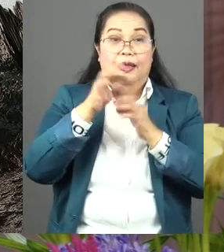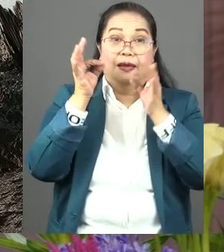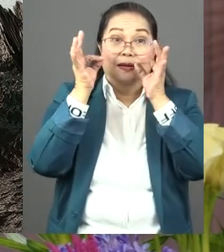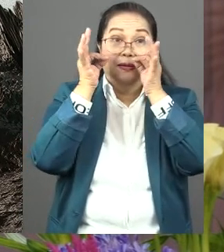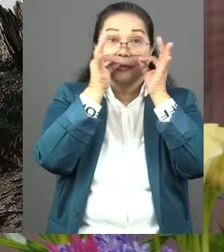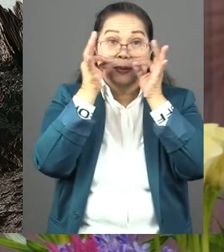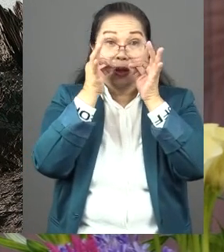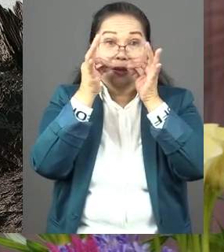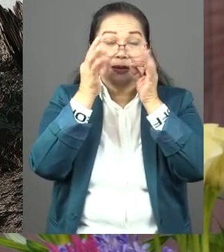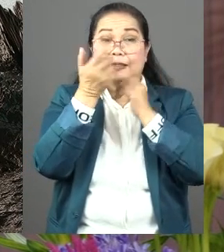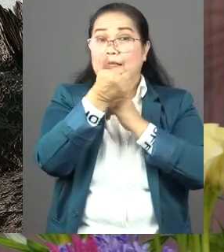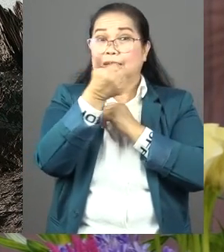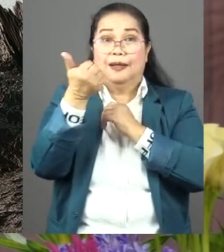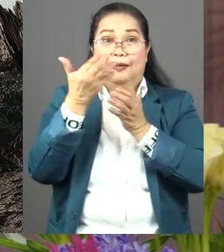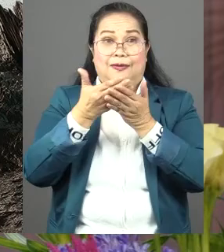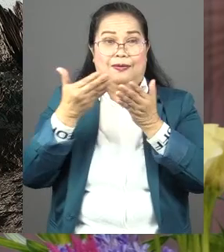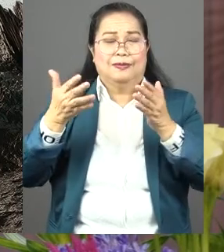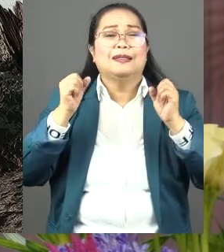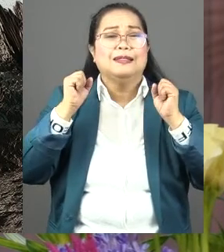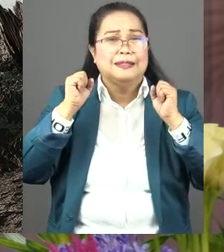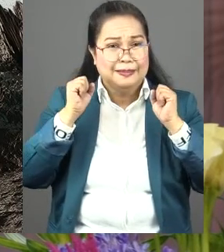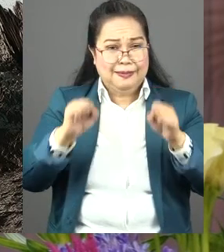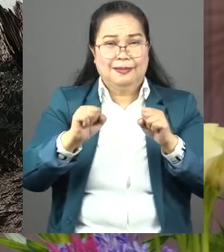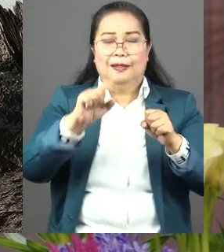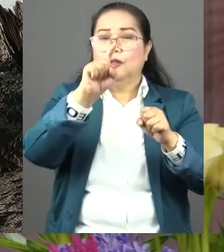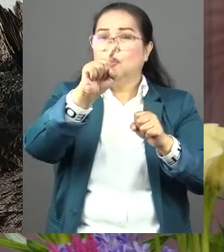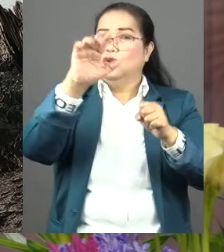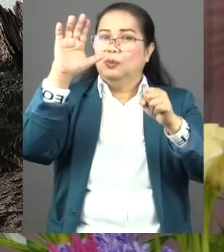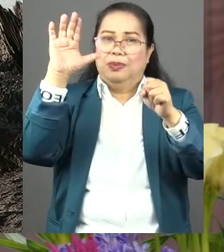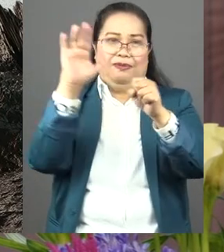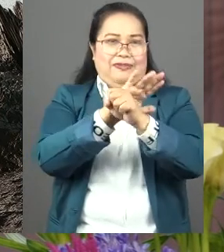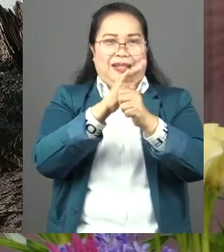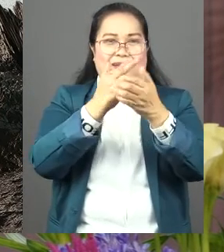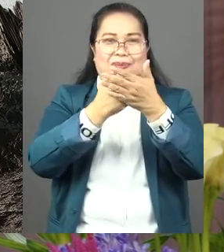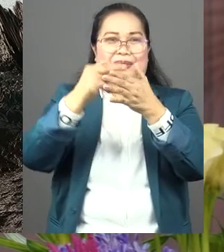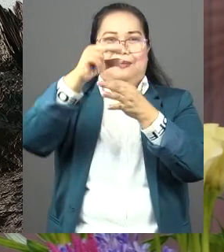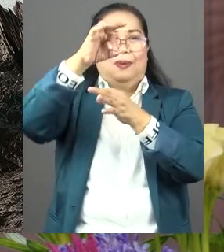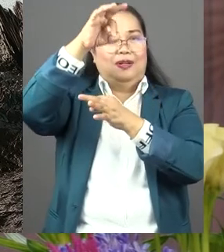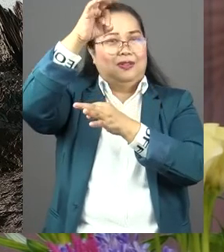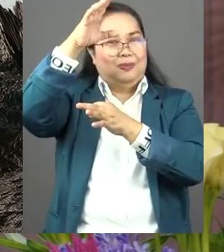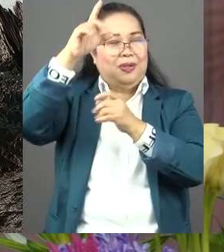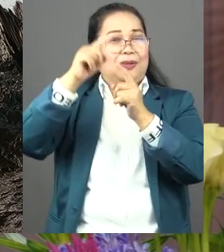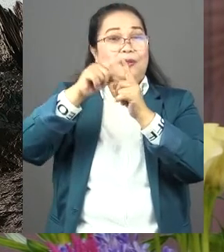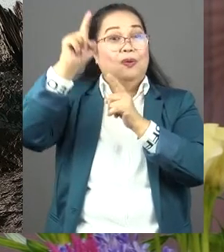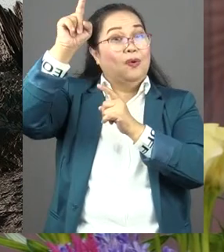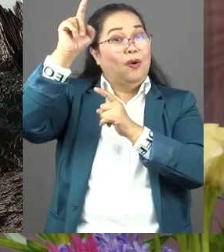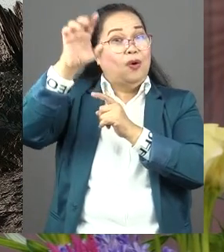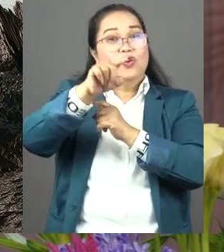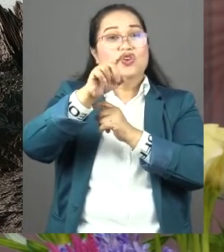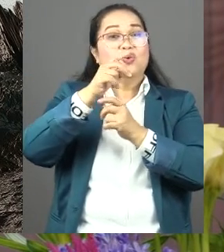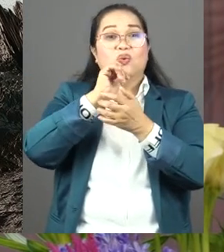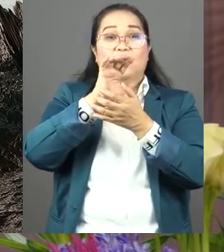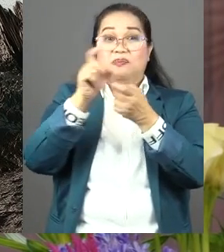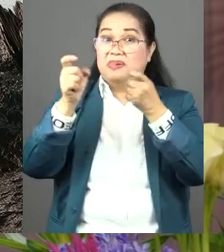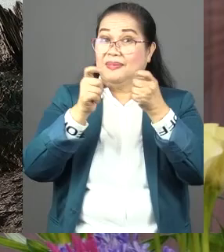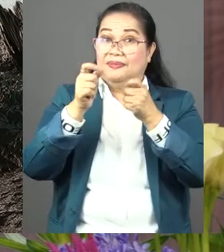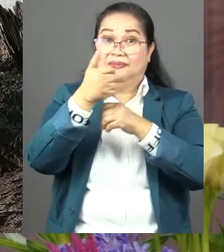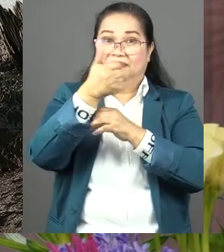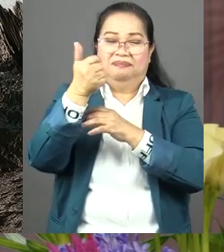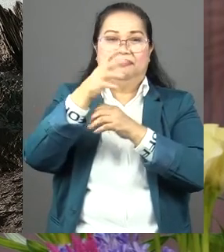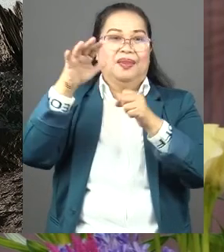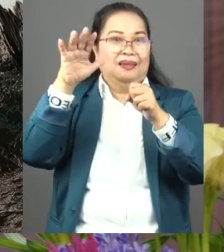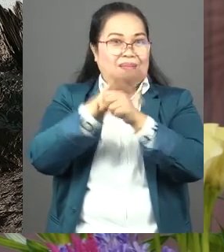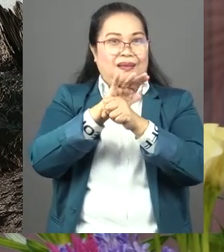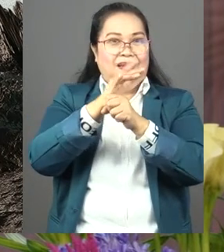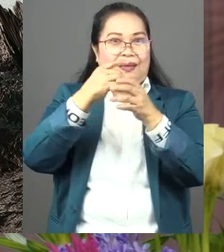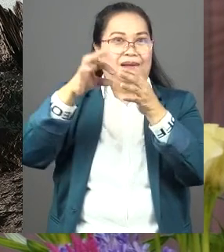Drugs and other things can run us. Be filled with God's Spirit, or you'll be driven by the wrong ones. And when we are filled